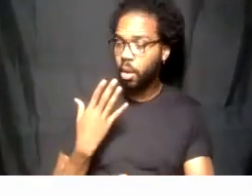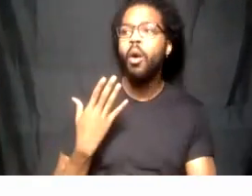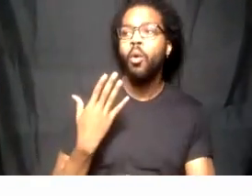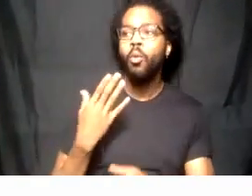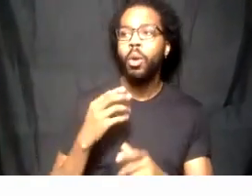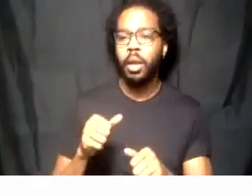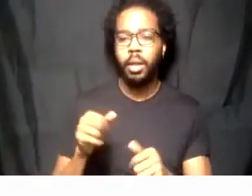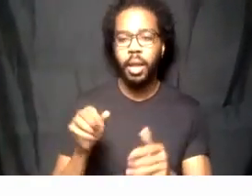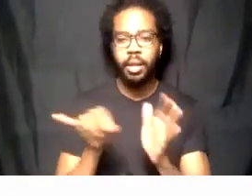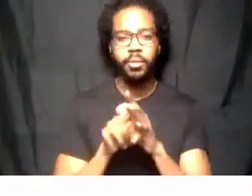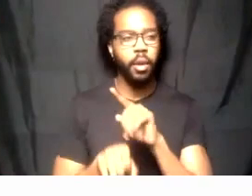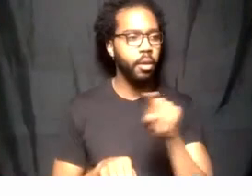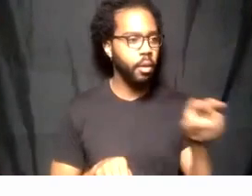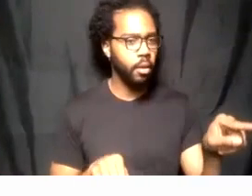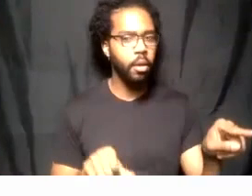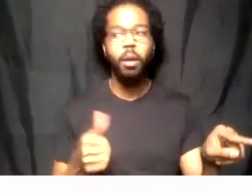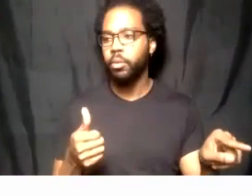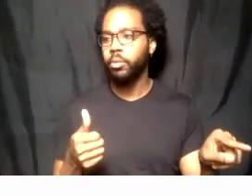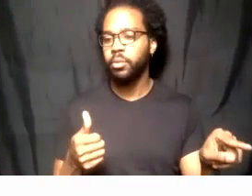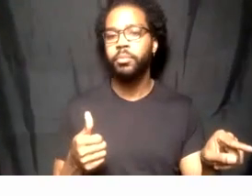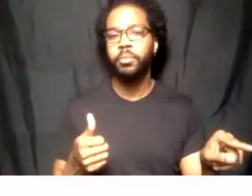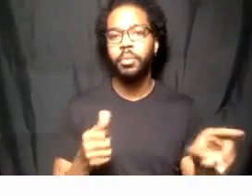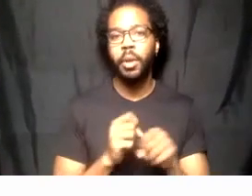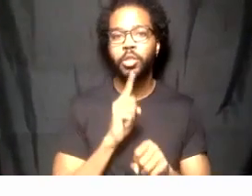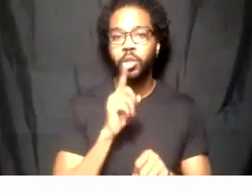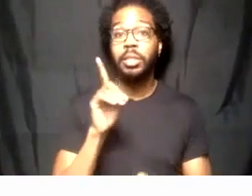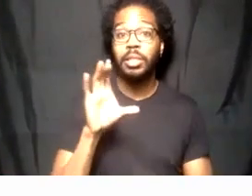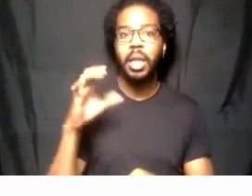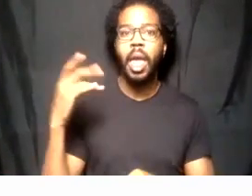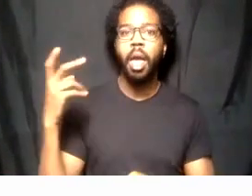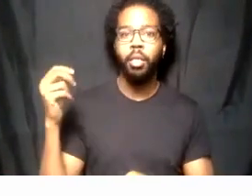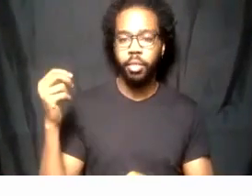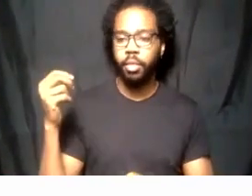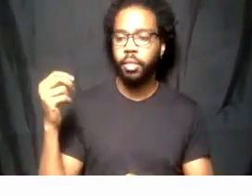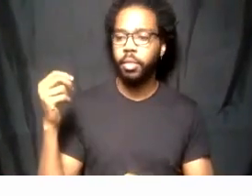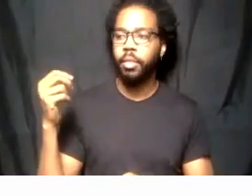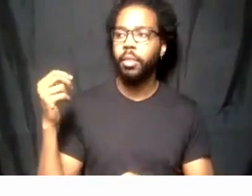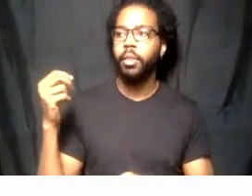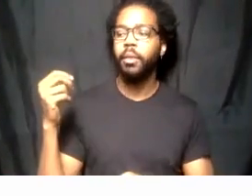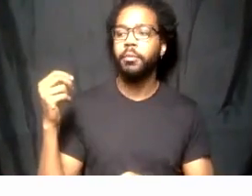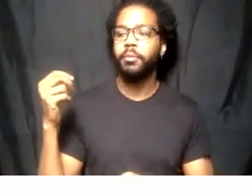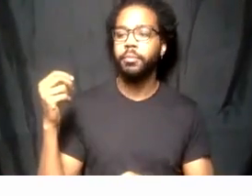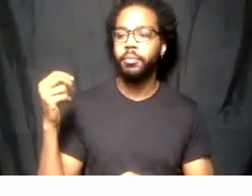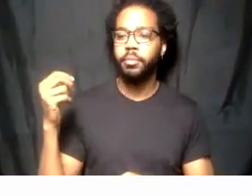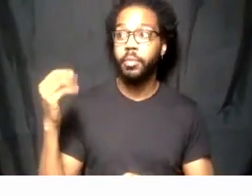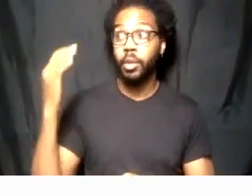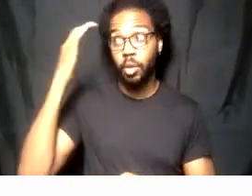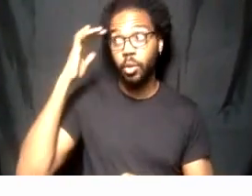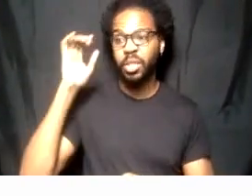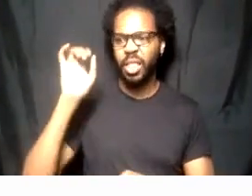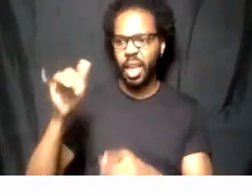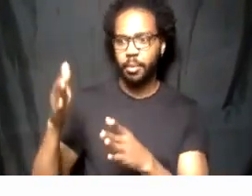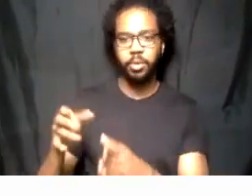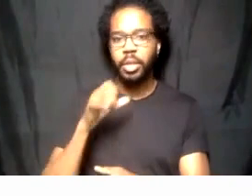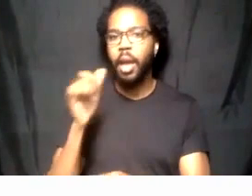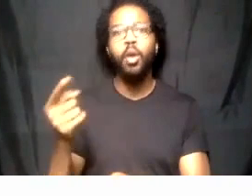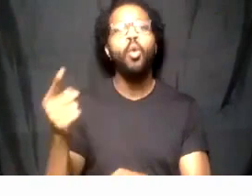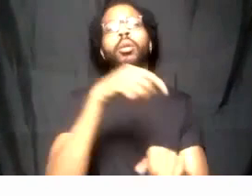able to ensure that DC Health takes the necessary steps to ensure that that person is not going to work somewhere